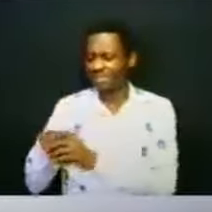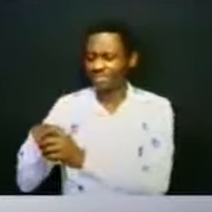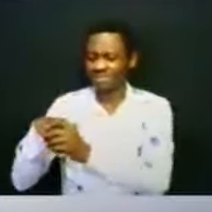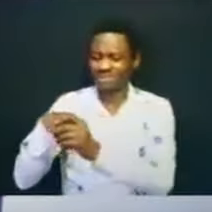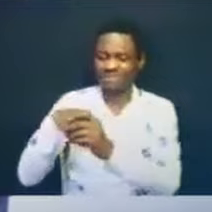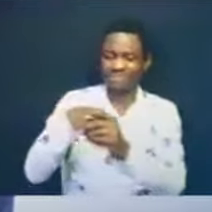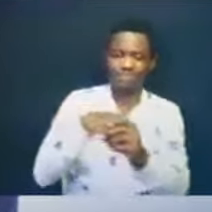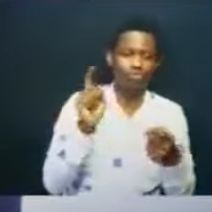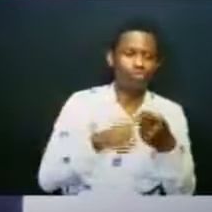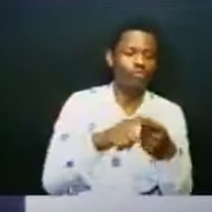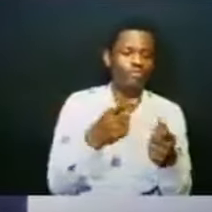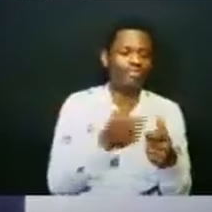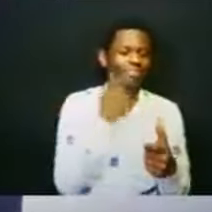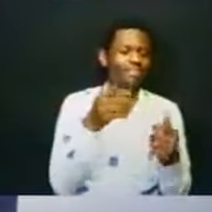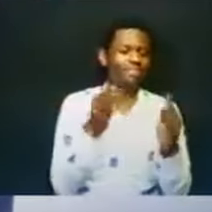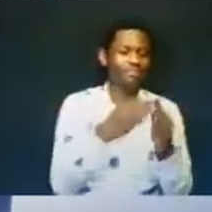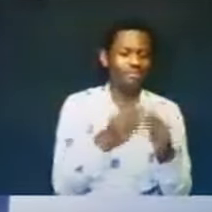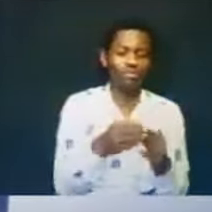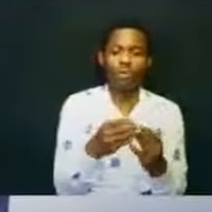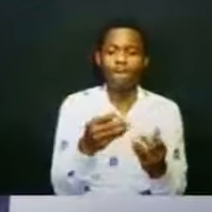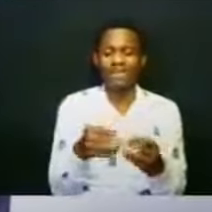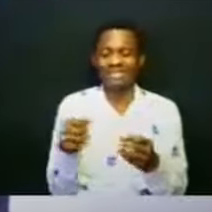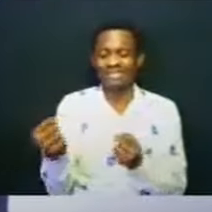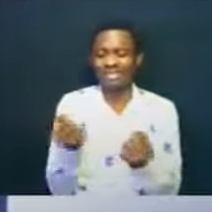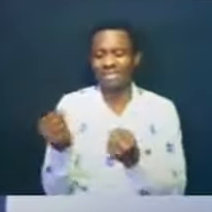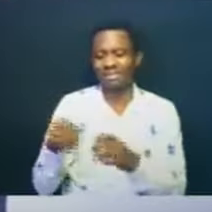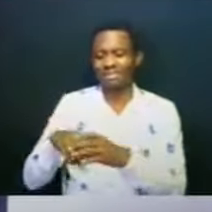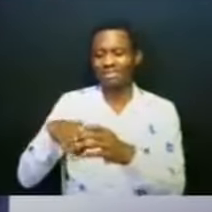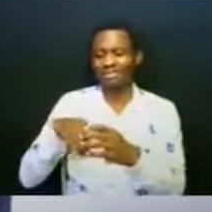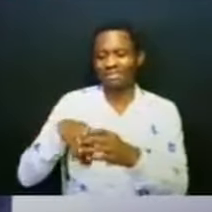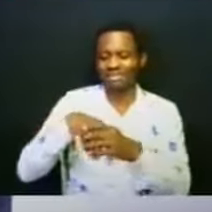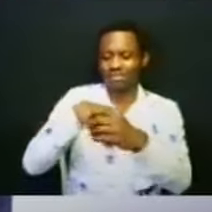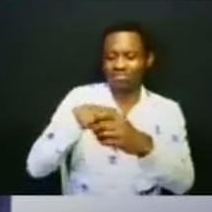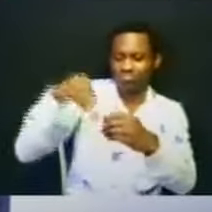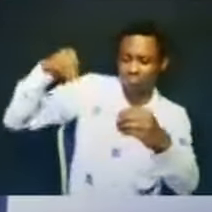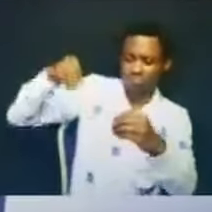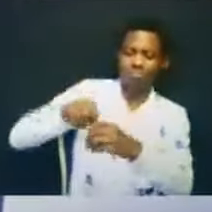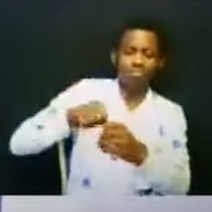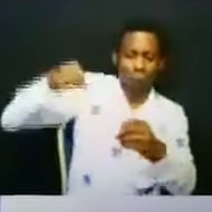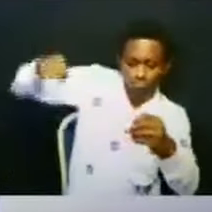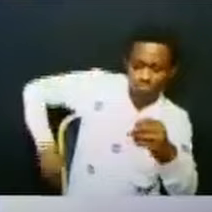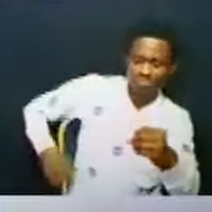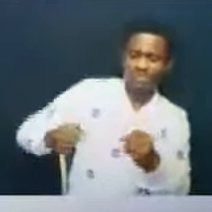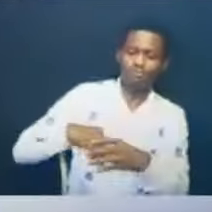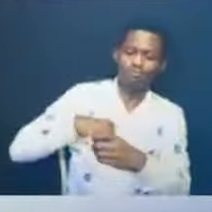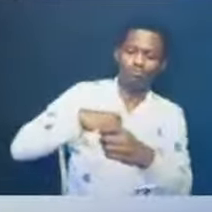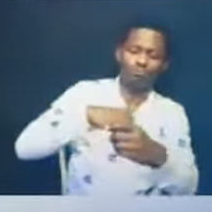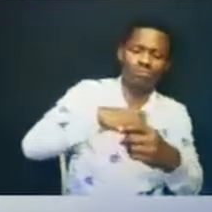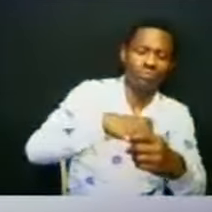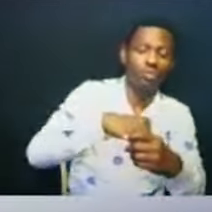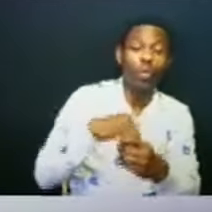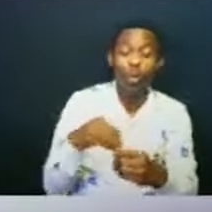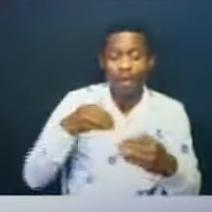meeting, and this fellow came to fetch me in his car. The one who was just driving me to the meeting, he made a